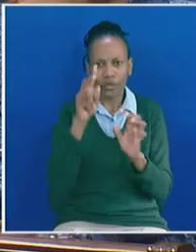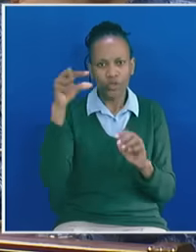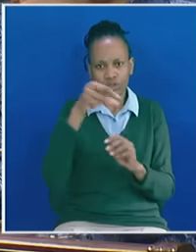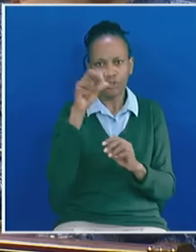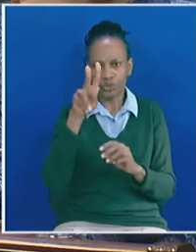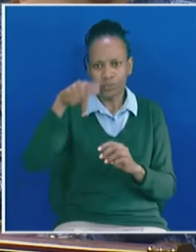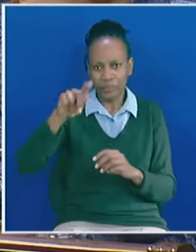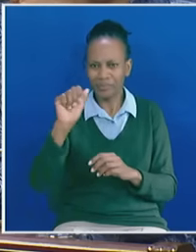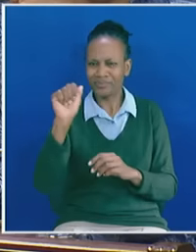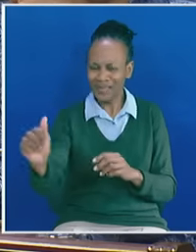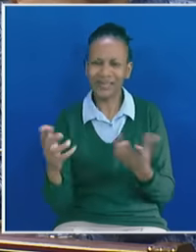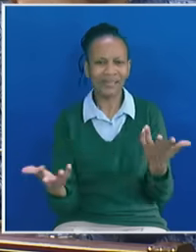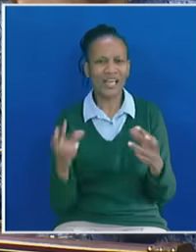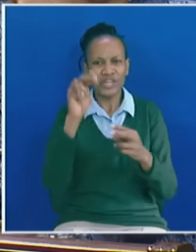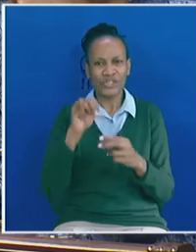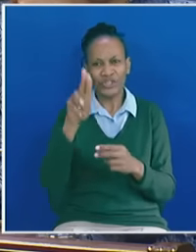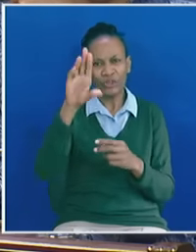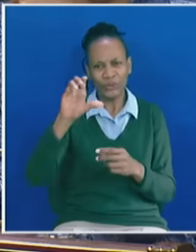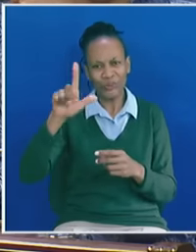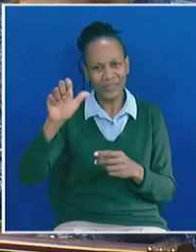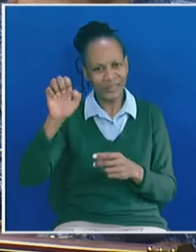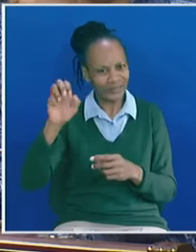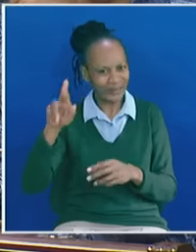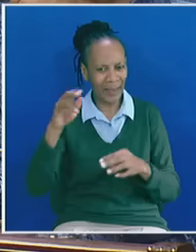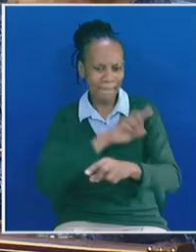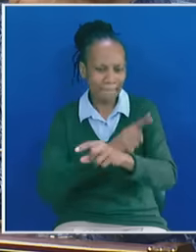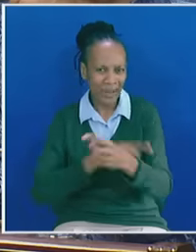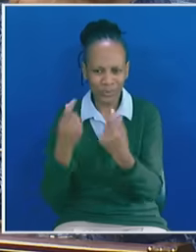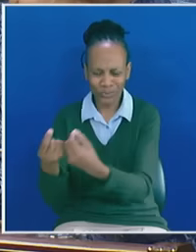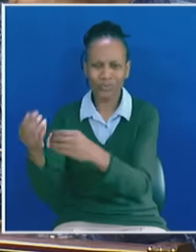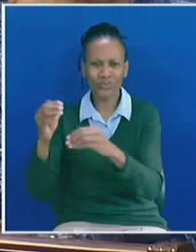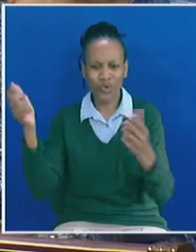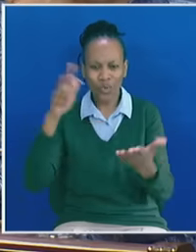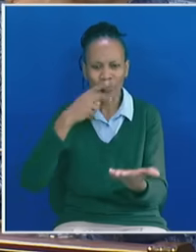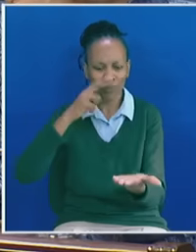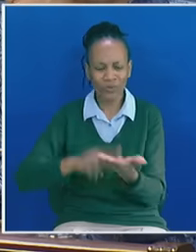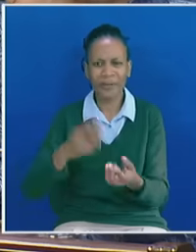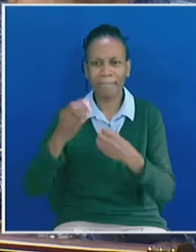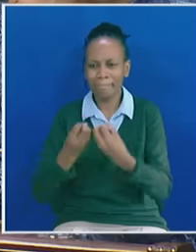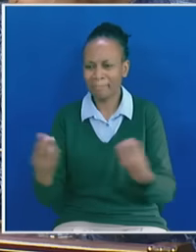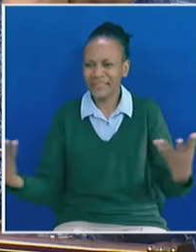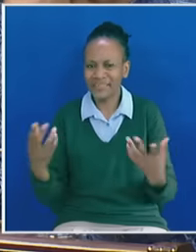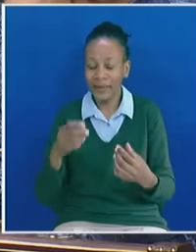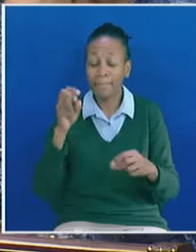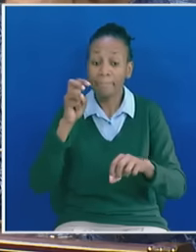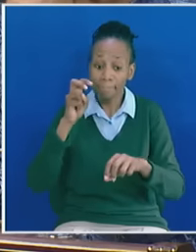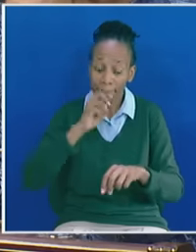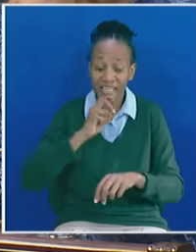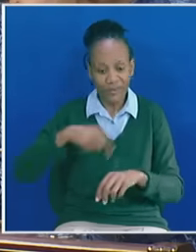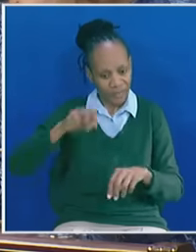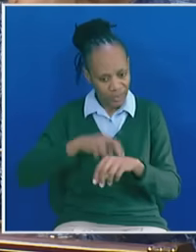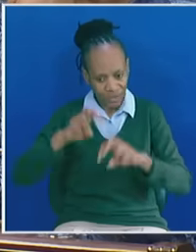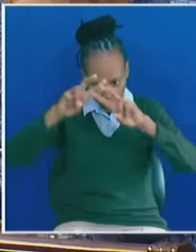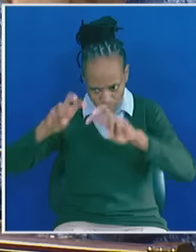with regarding to nuclear power, and the latest with regarding contracts need serious investigation by all the security